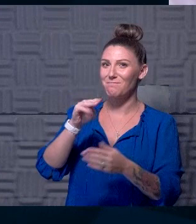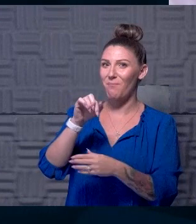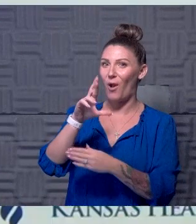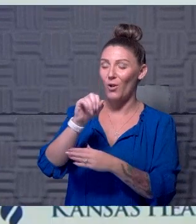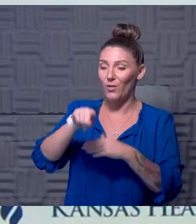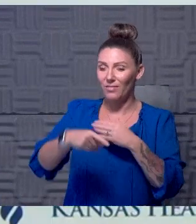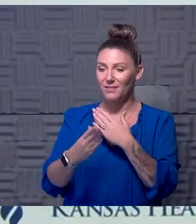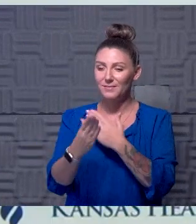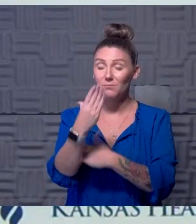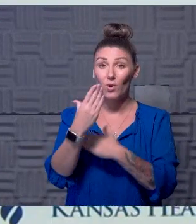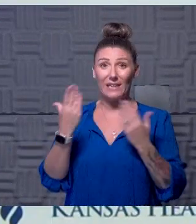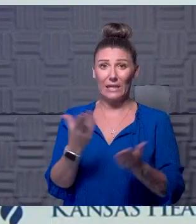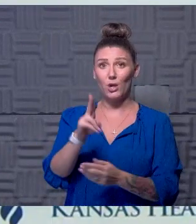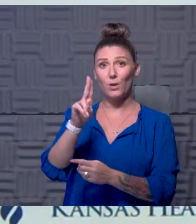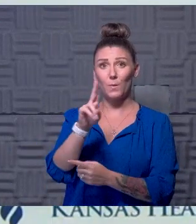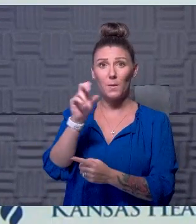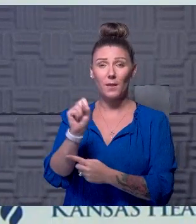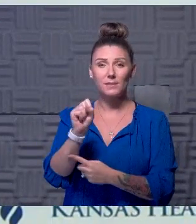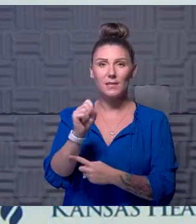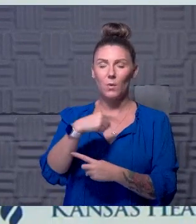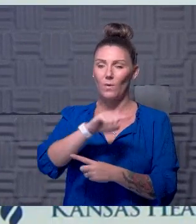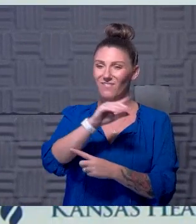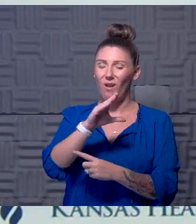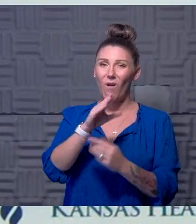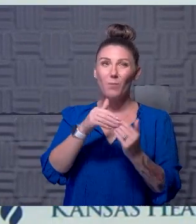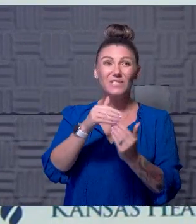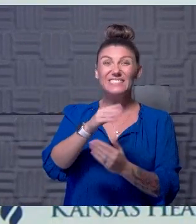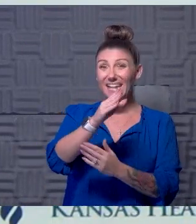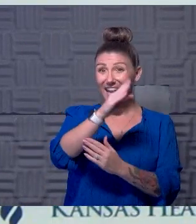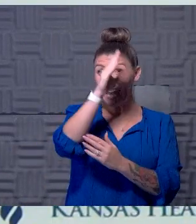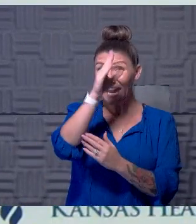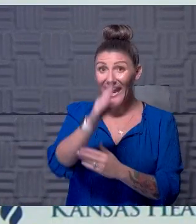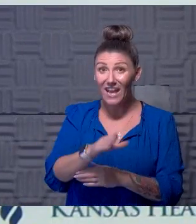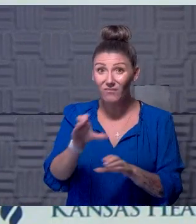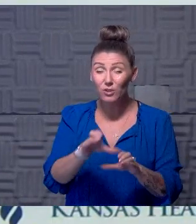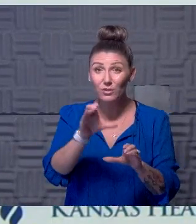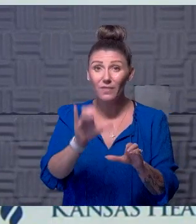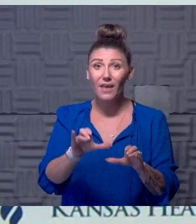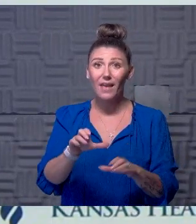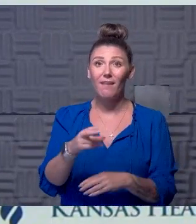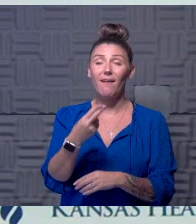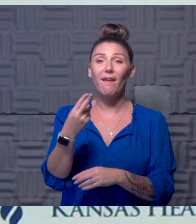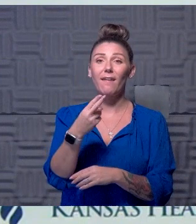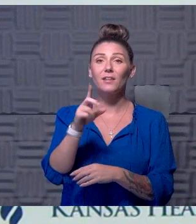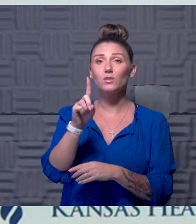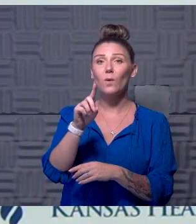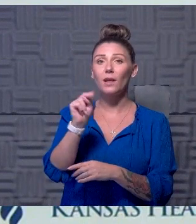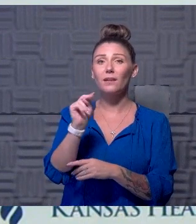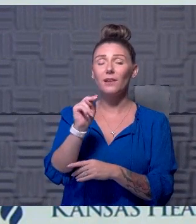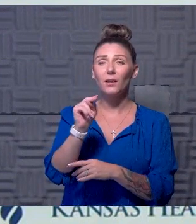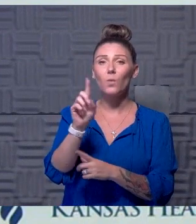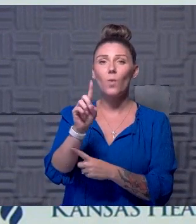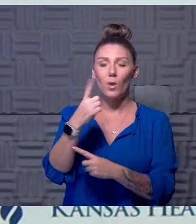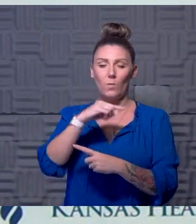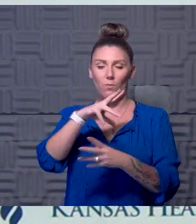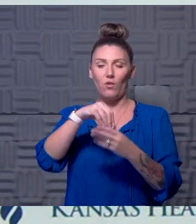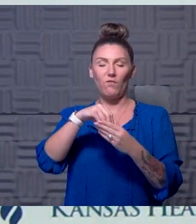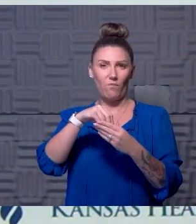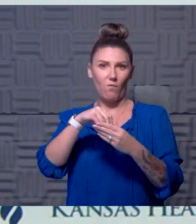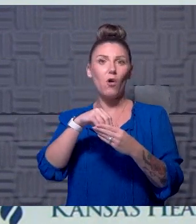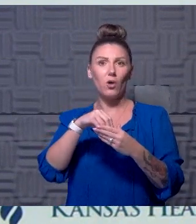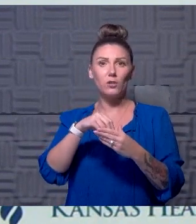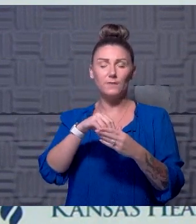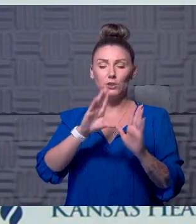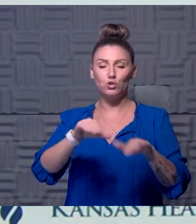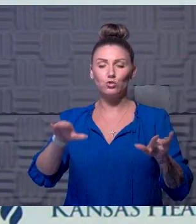United States, we have almost never done that. In the H1N1 pandemic, which we were involved with as well at Children's